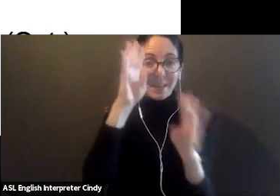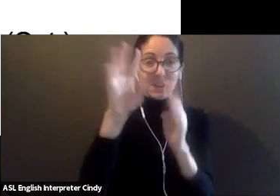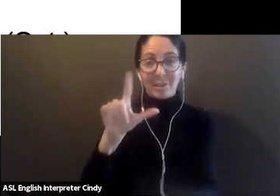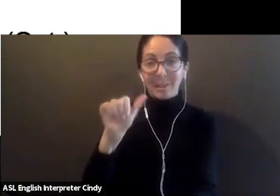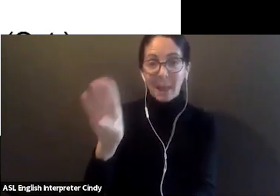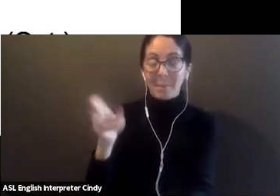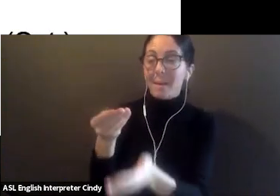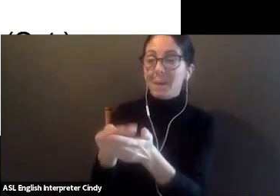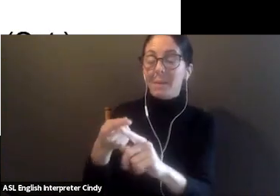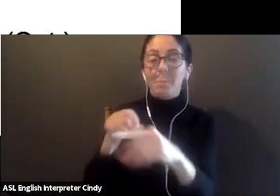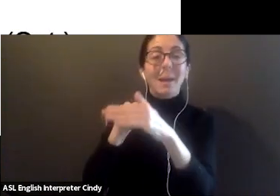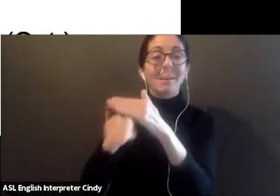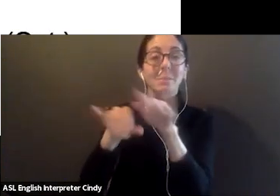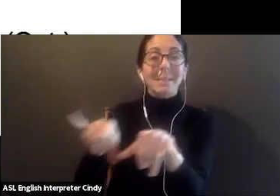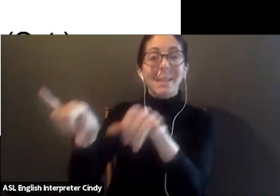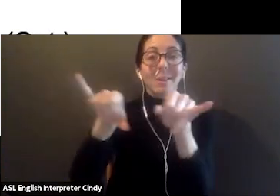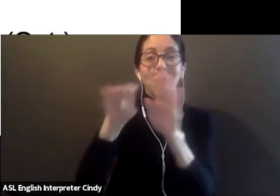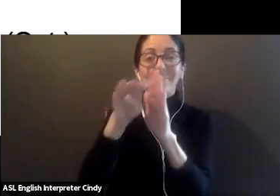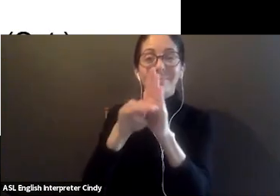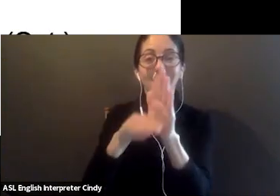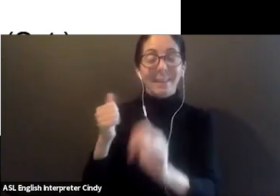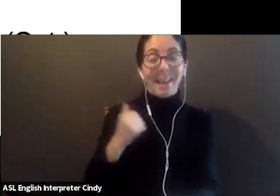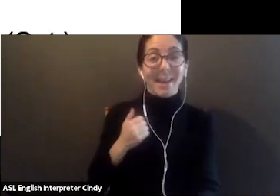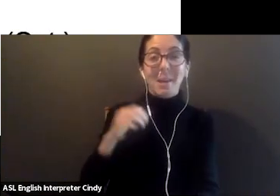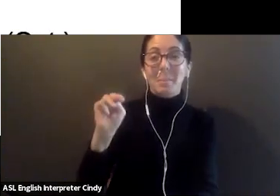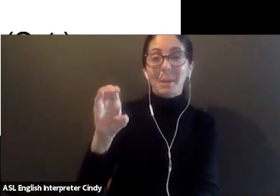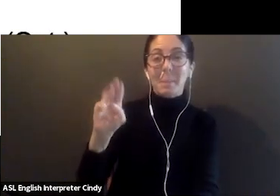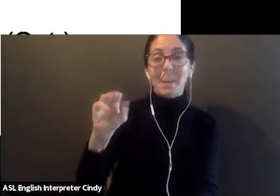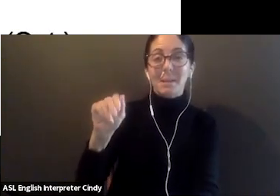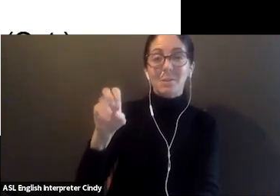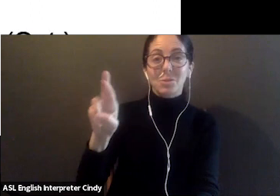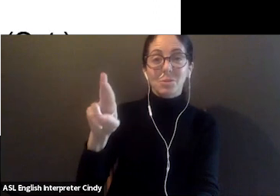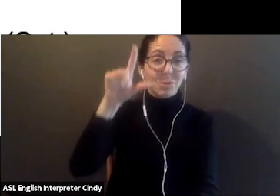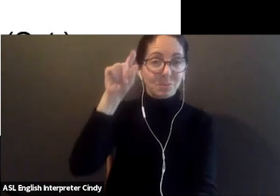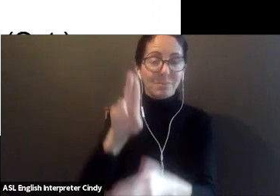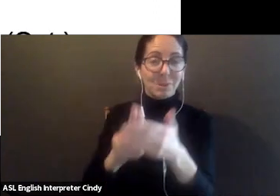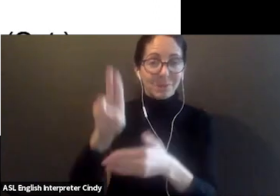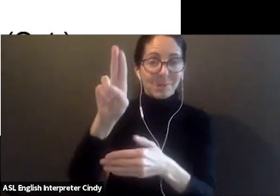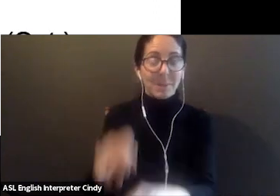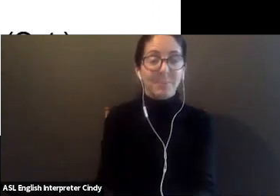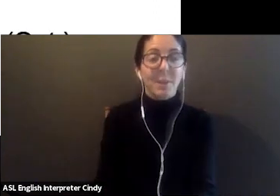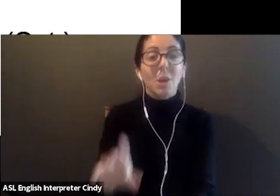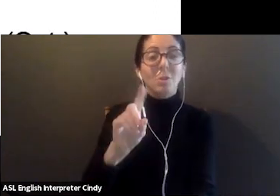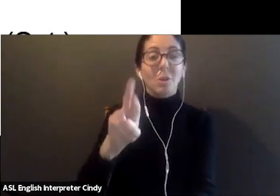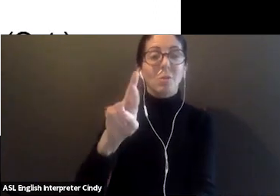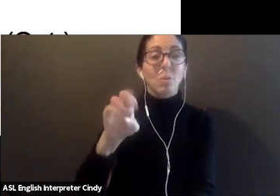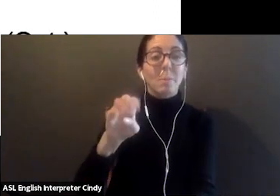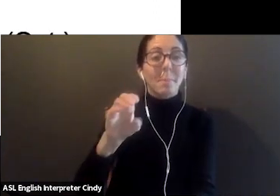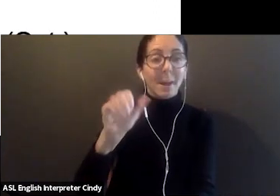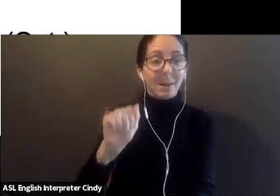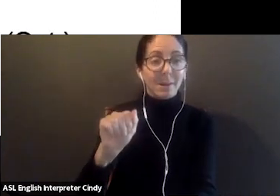with funding from Accessible Standards Canada at McMaster University. Presenting today will be Dr. Rebecca